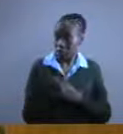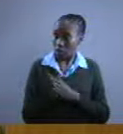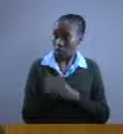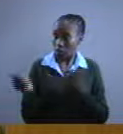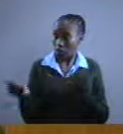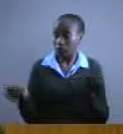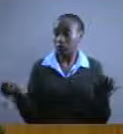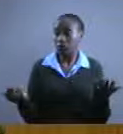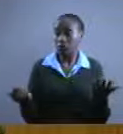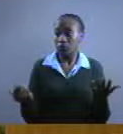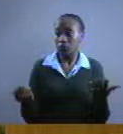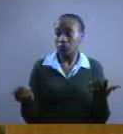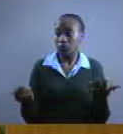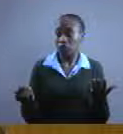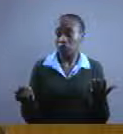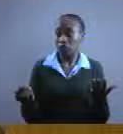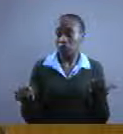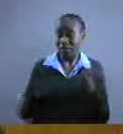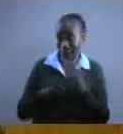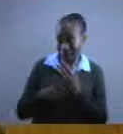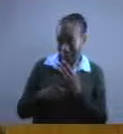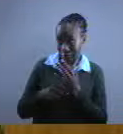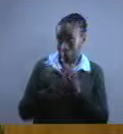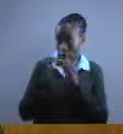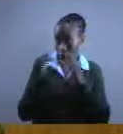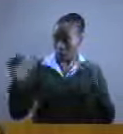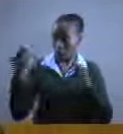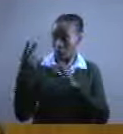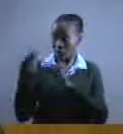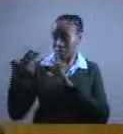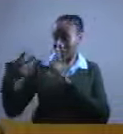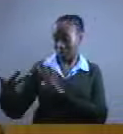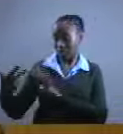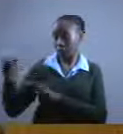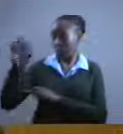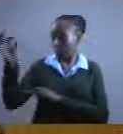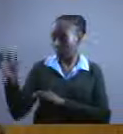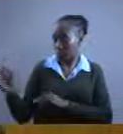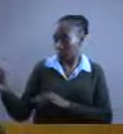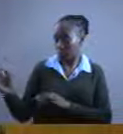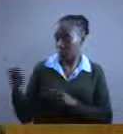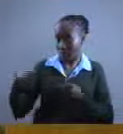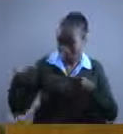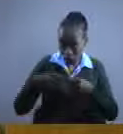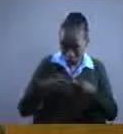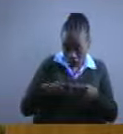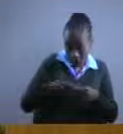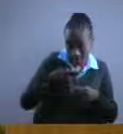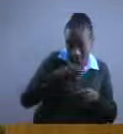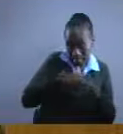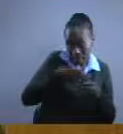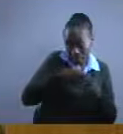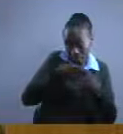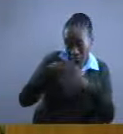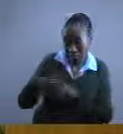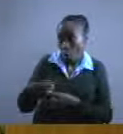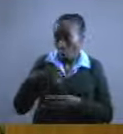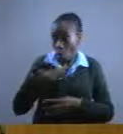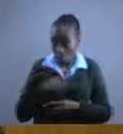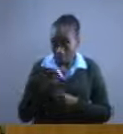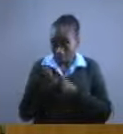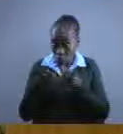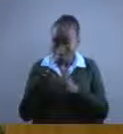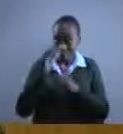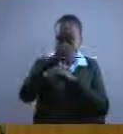subject to a corporate income tax rate of 28%. The only incentives for international shipping transport owned by the controlled